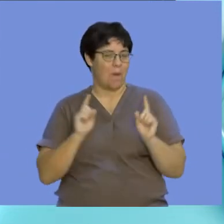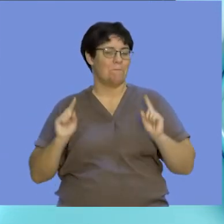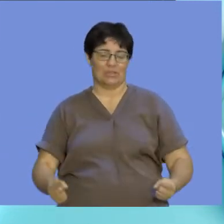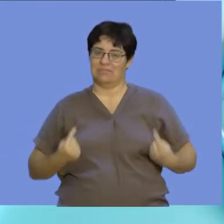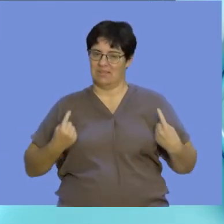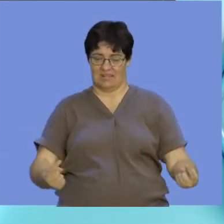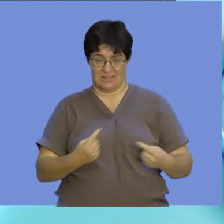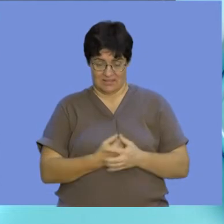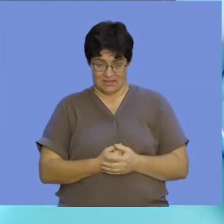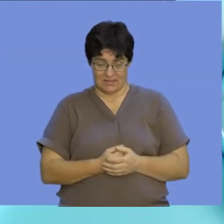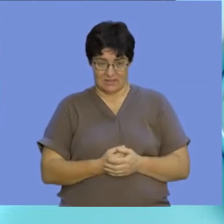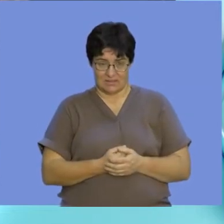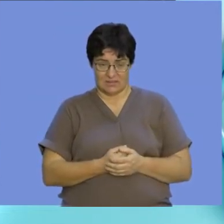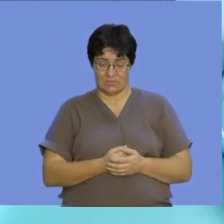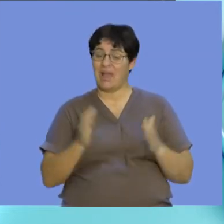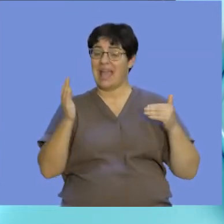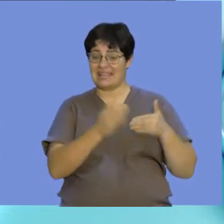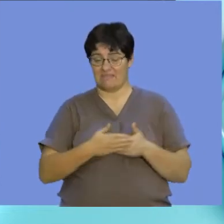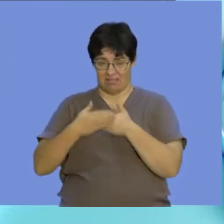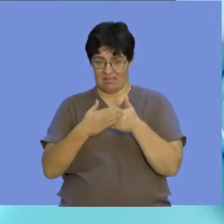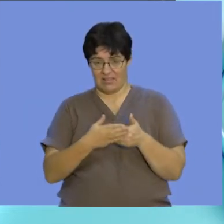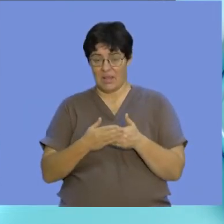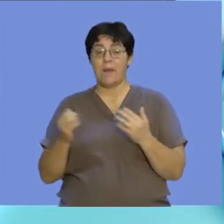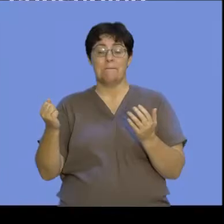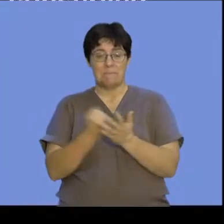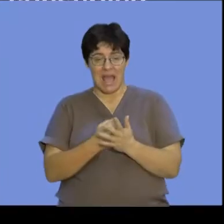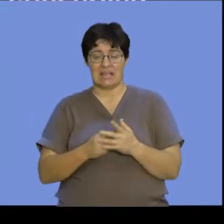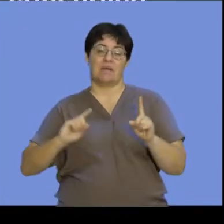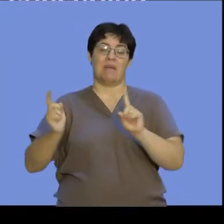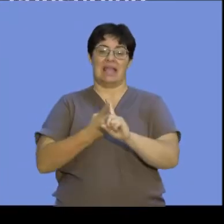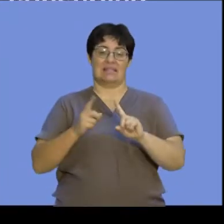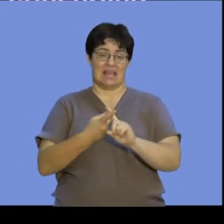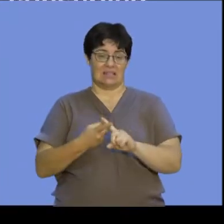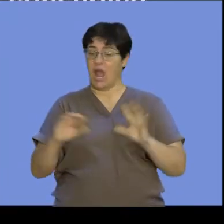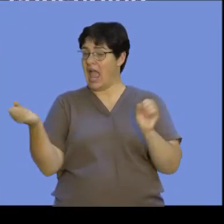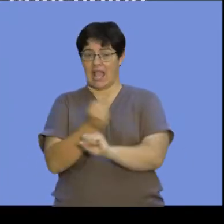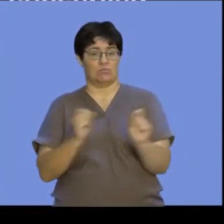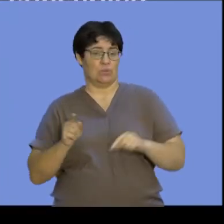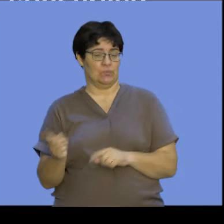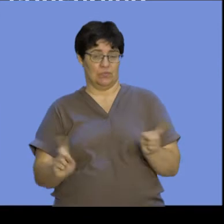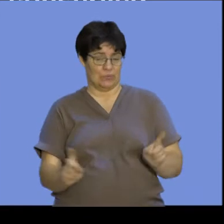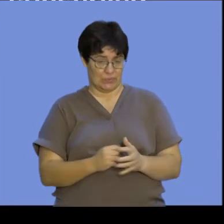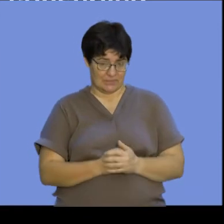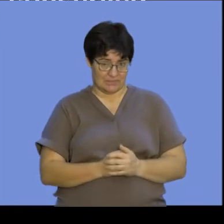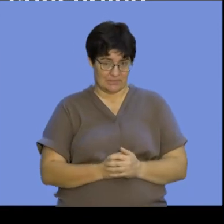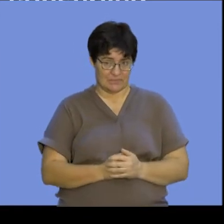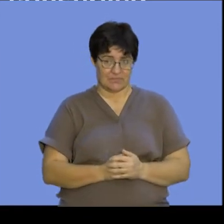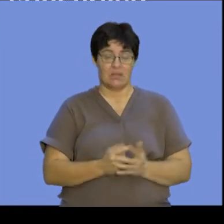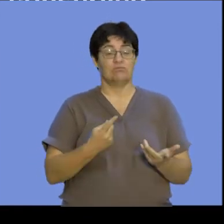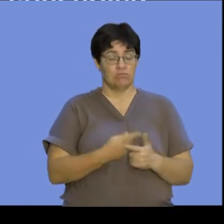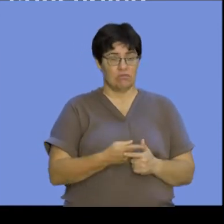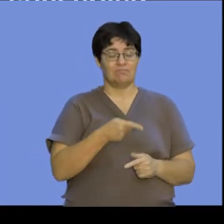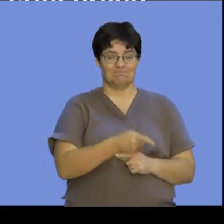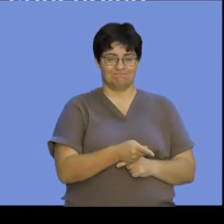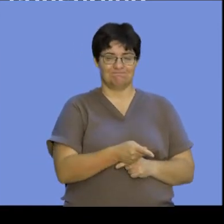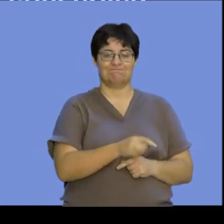All right, so just be careful with that. These have to be collisions. Here, my initial kinetic